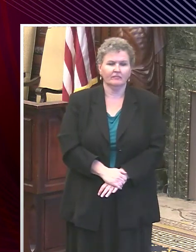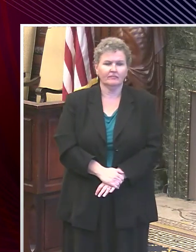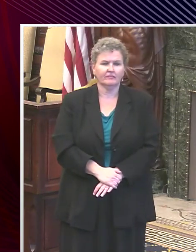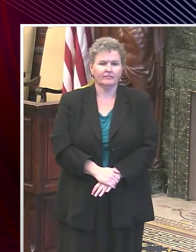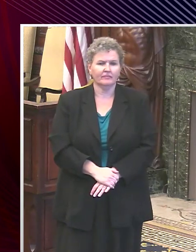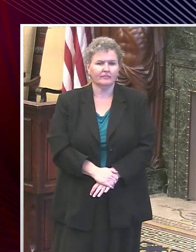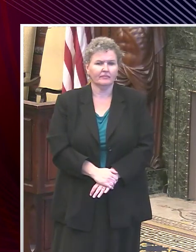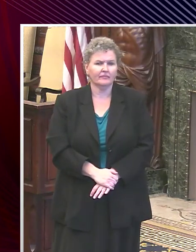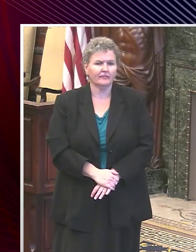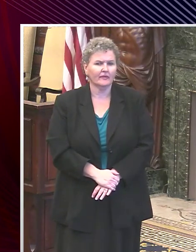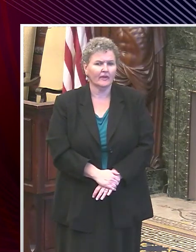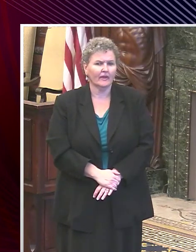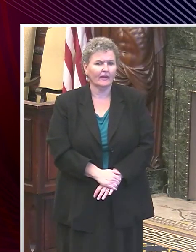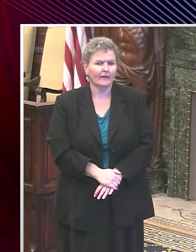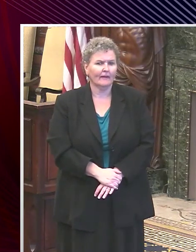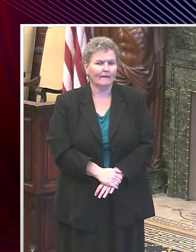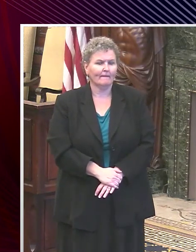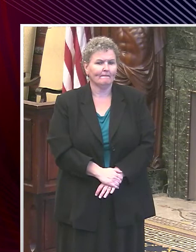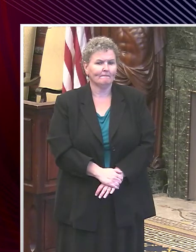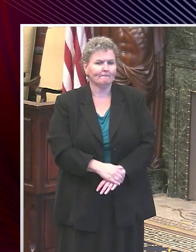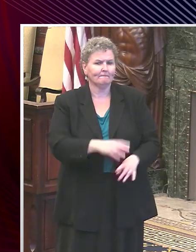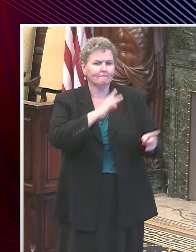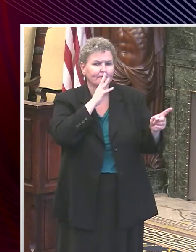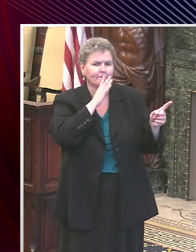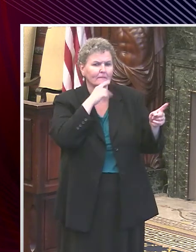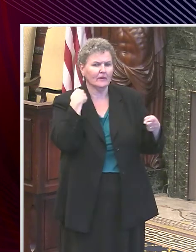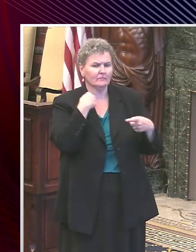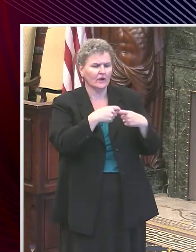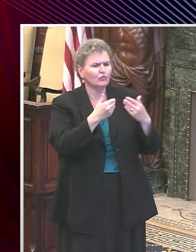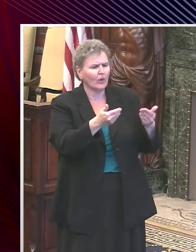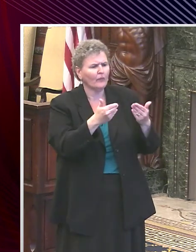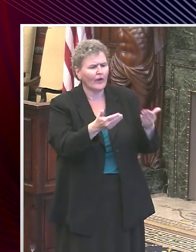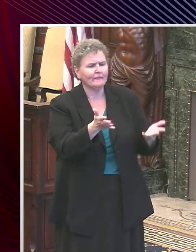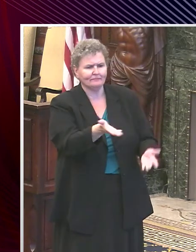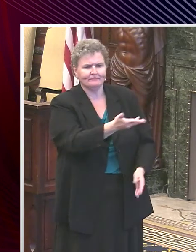like a Spanish response clearly. That's fine.